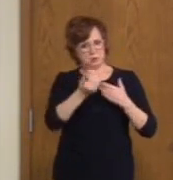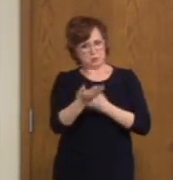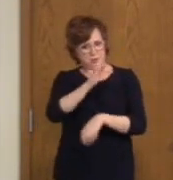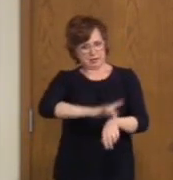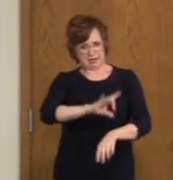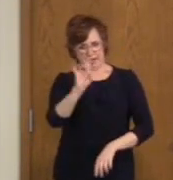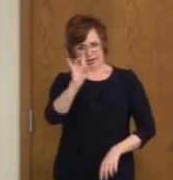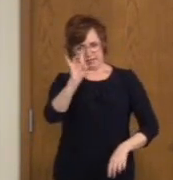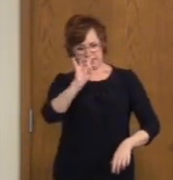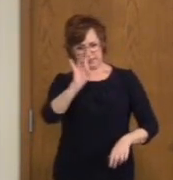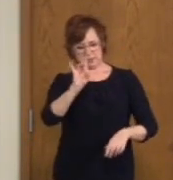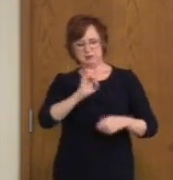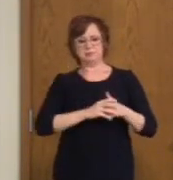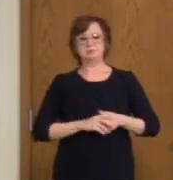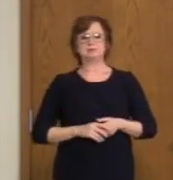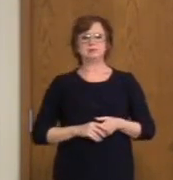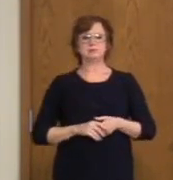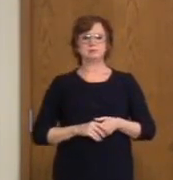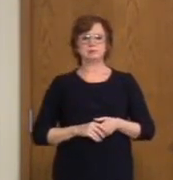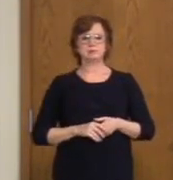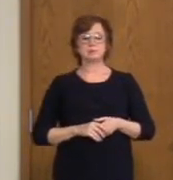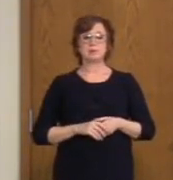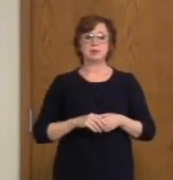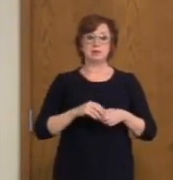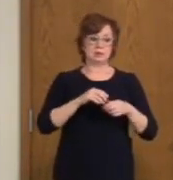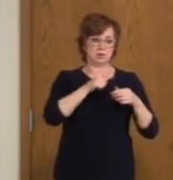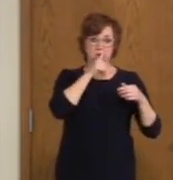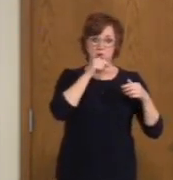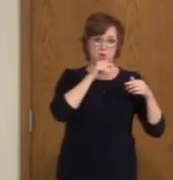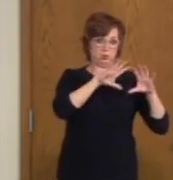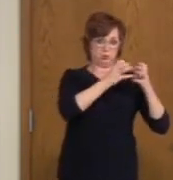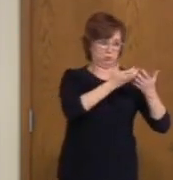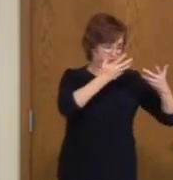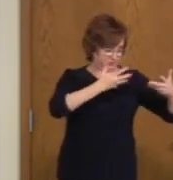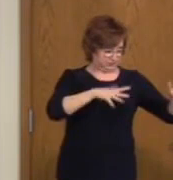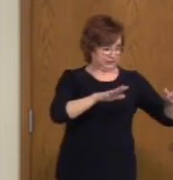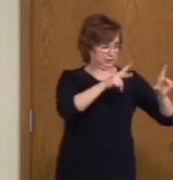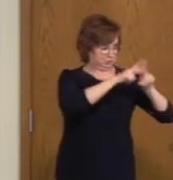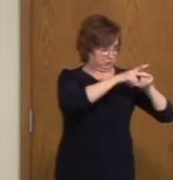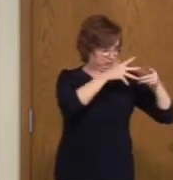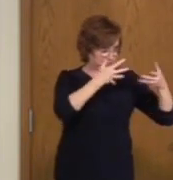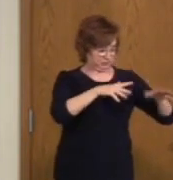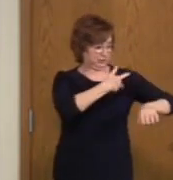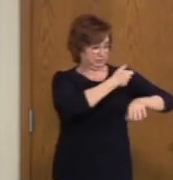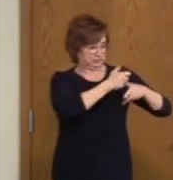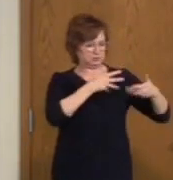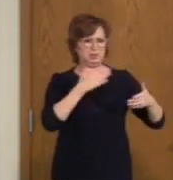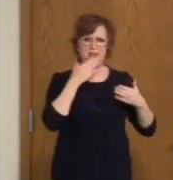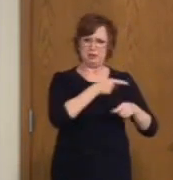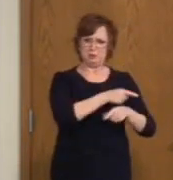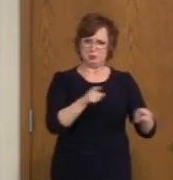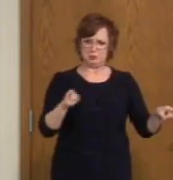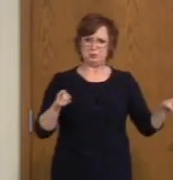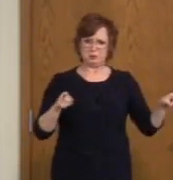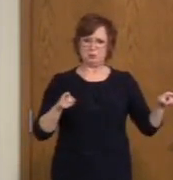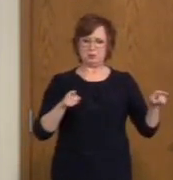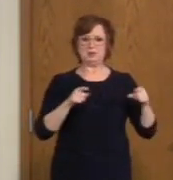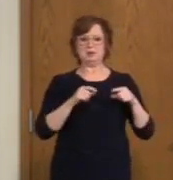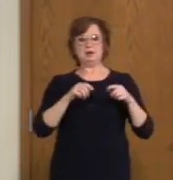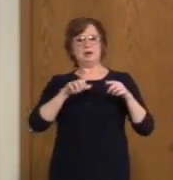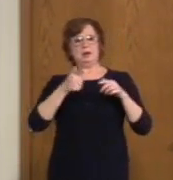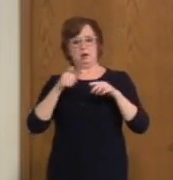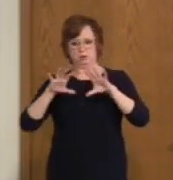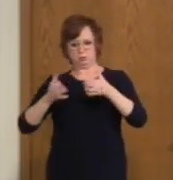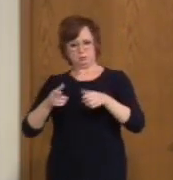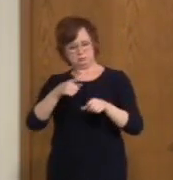I want to thank everyone who has made an appointment already and who has already gotten their shot in many cases. And I want to thank everyone else who is